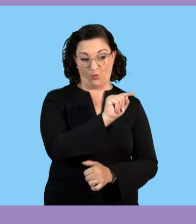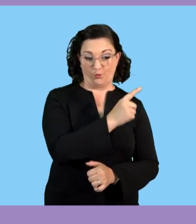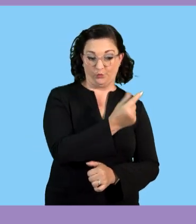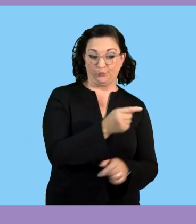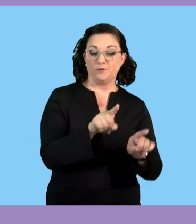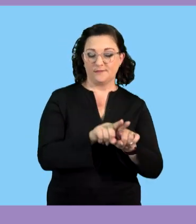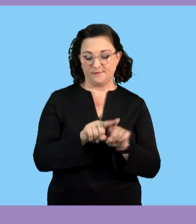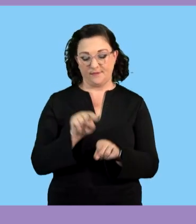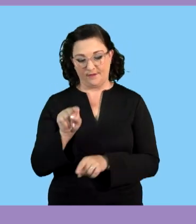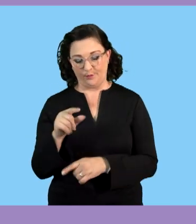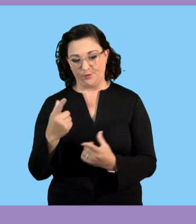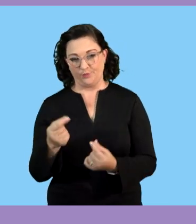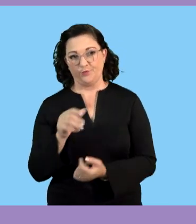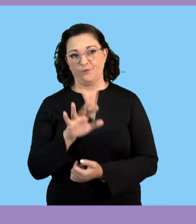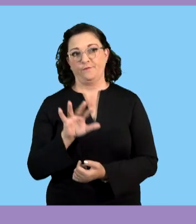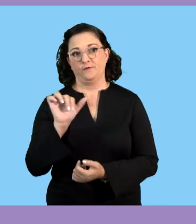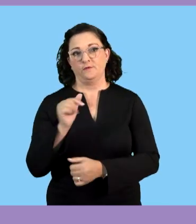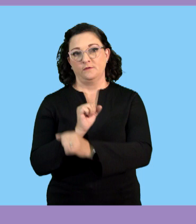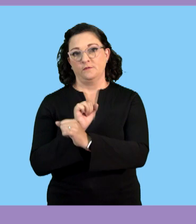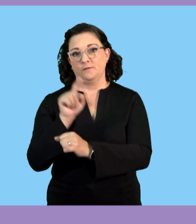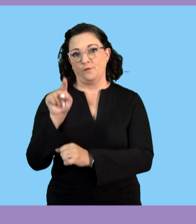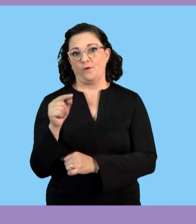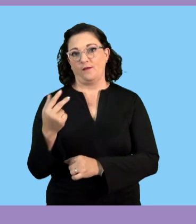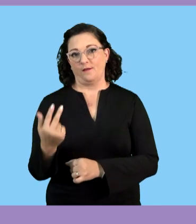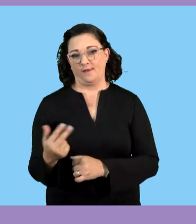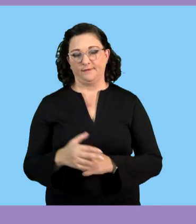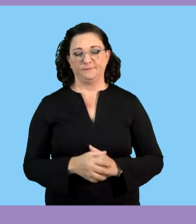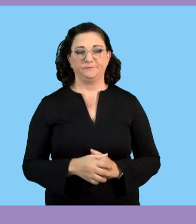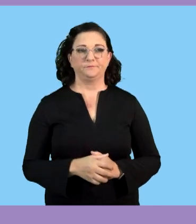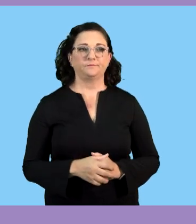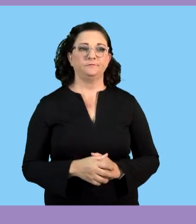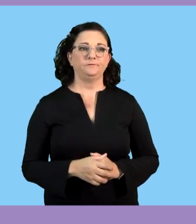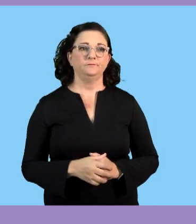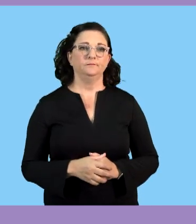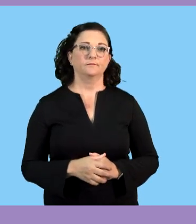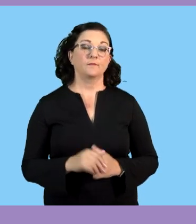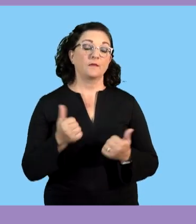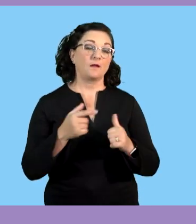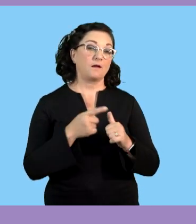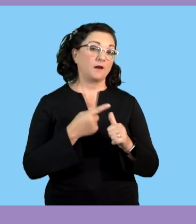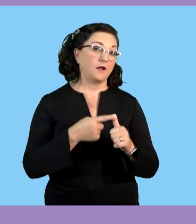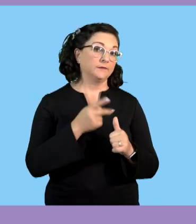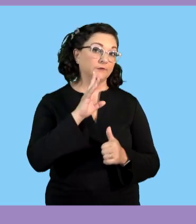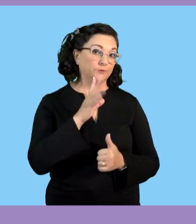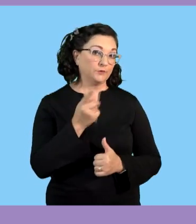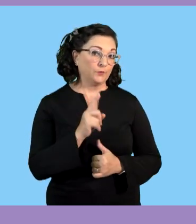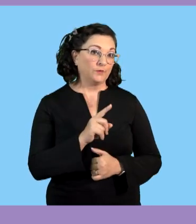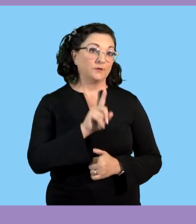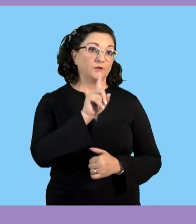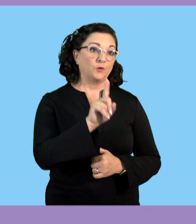one side must be done on the other side as well. So if I say 8 multiplied by 1/8, that is going to give